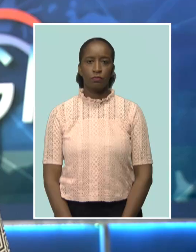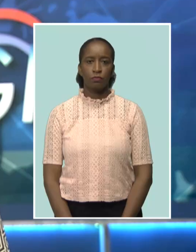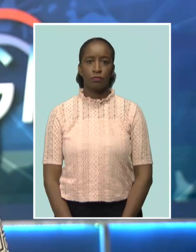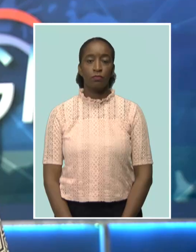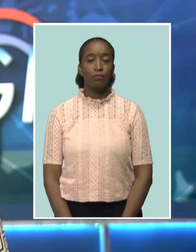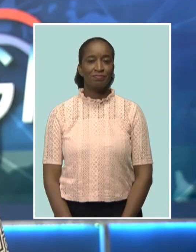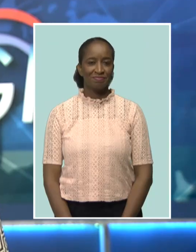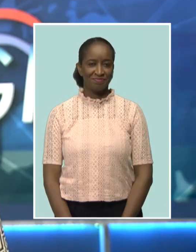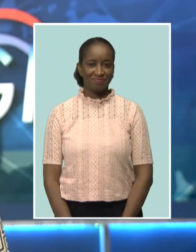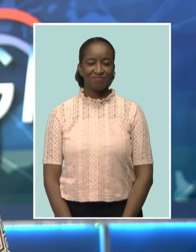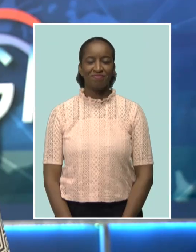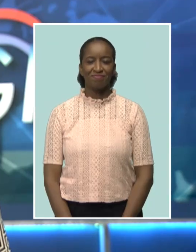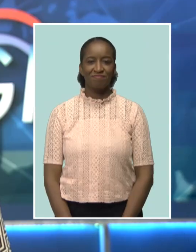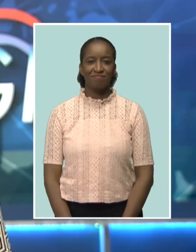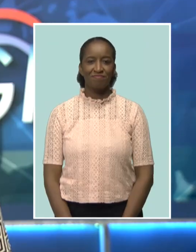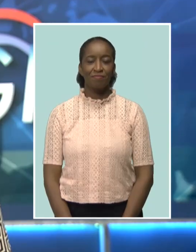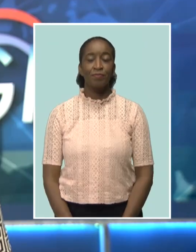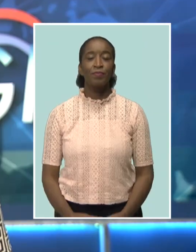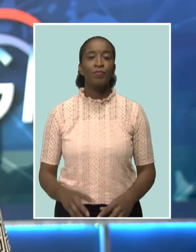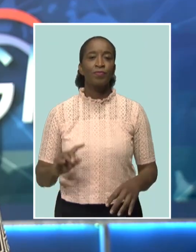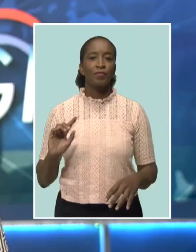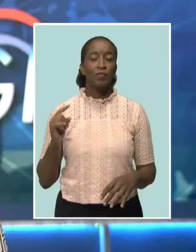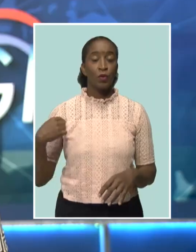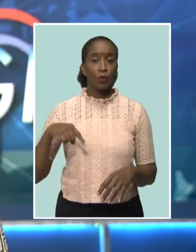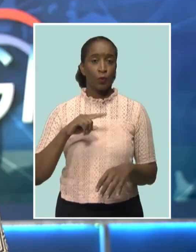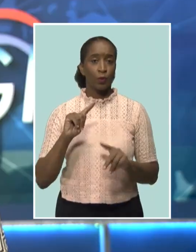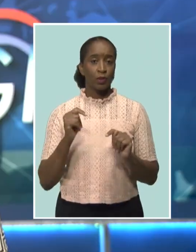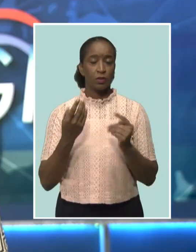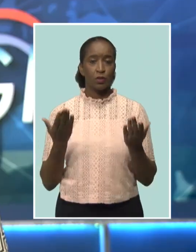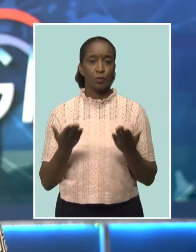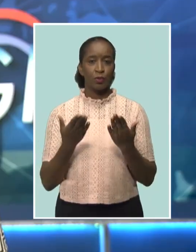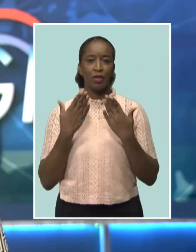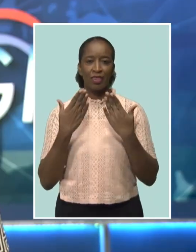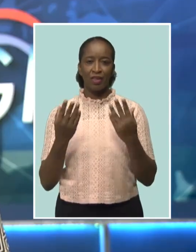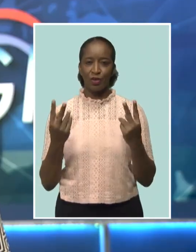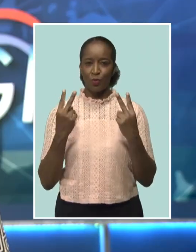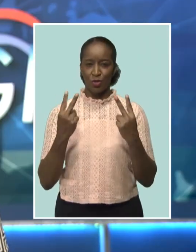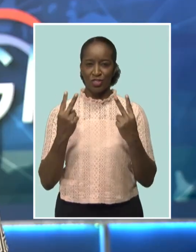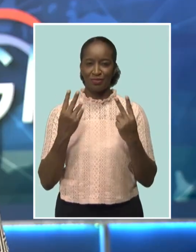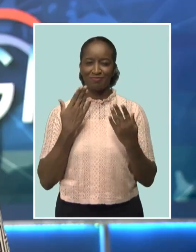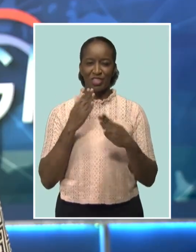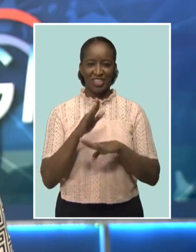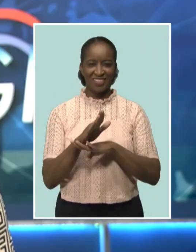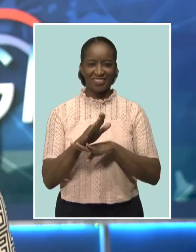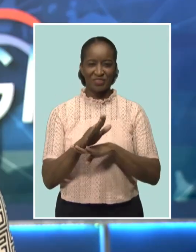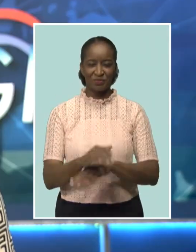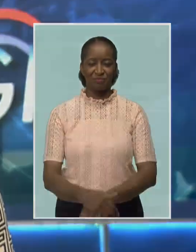And that's our news for tonight. On behalf of the entire team, thank you so much for tuning in. Good night.